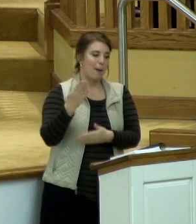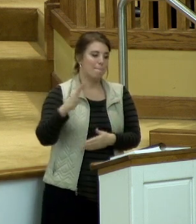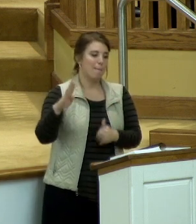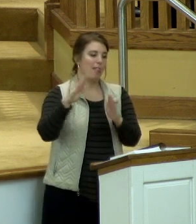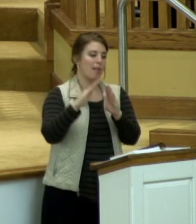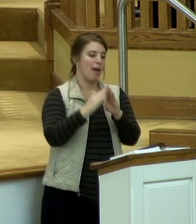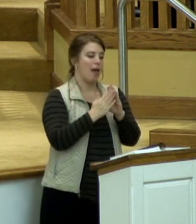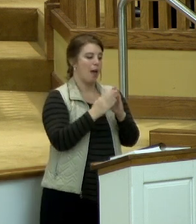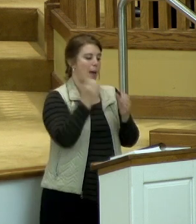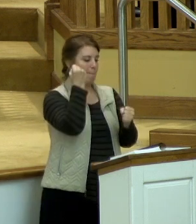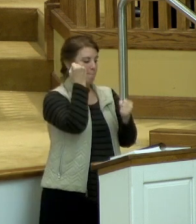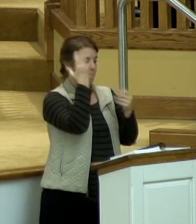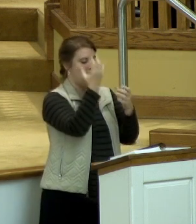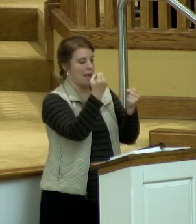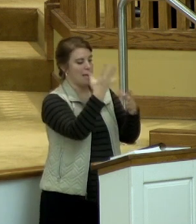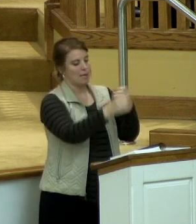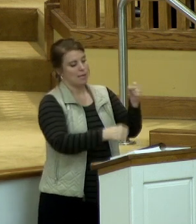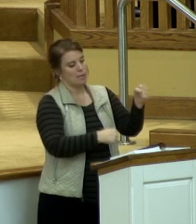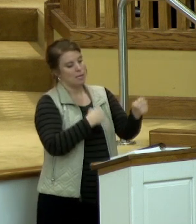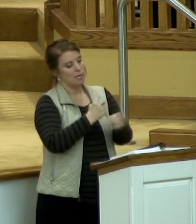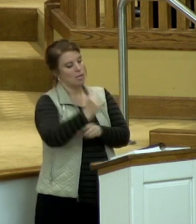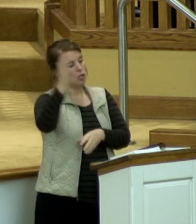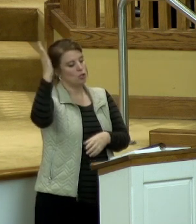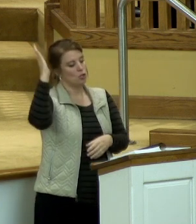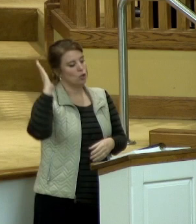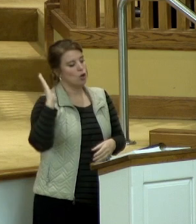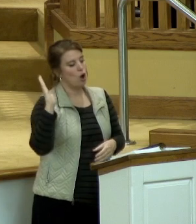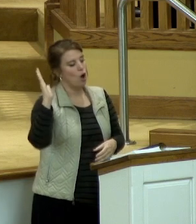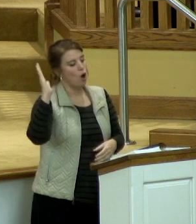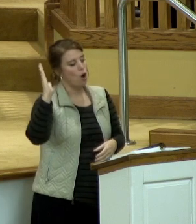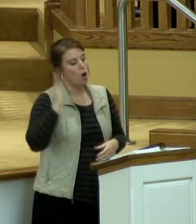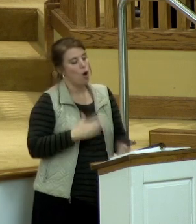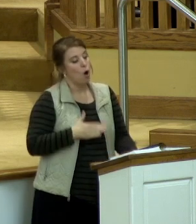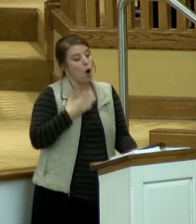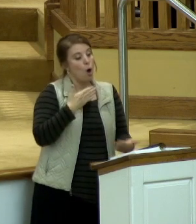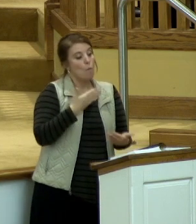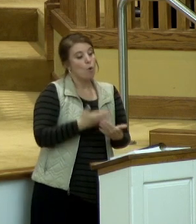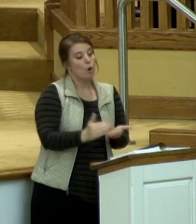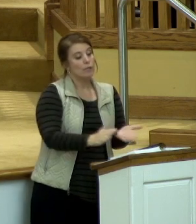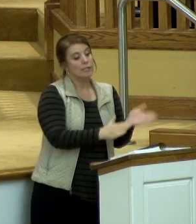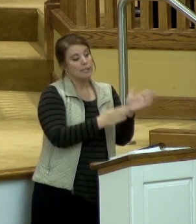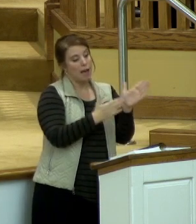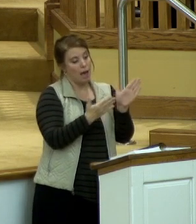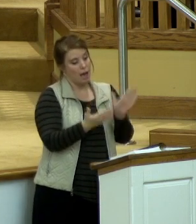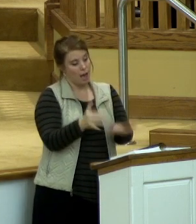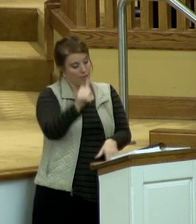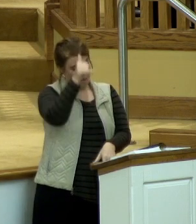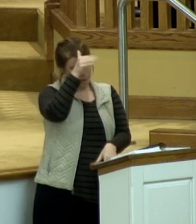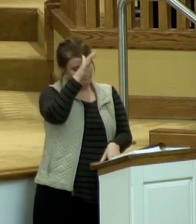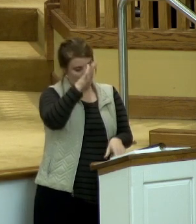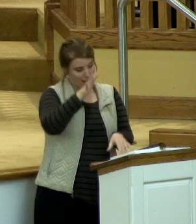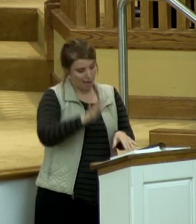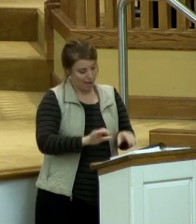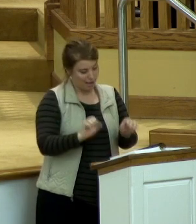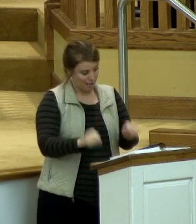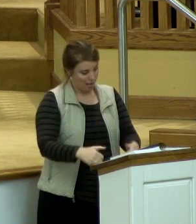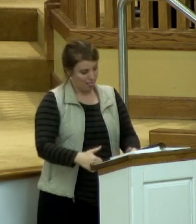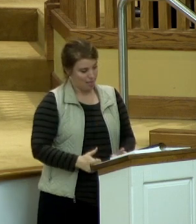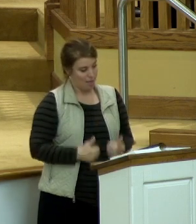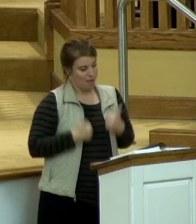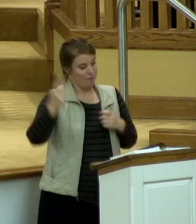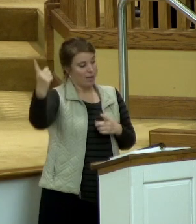in Bethlehem many years ago. Born that man might